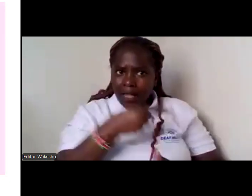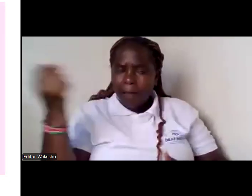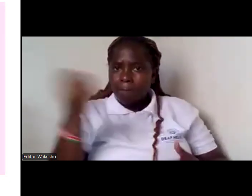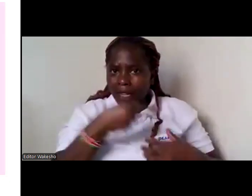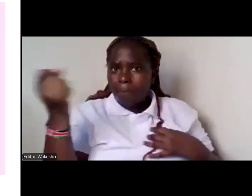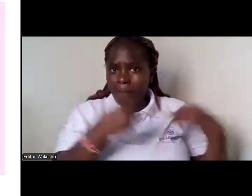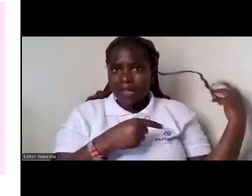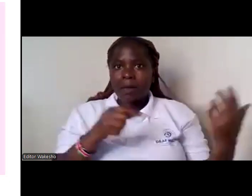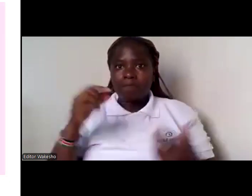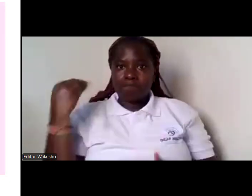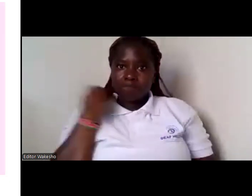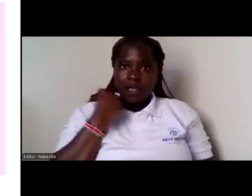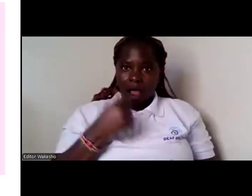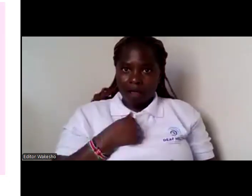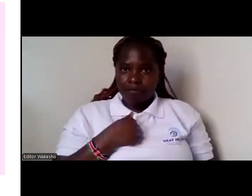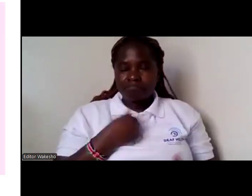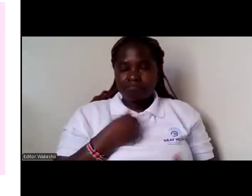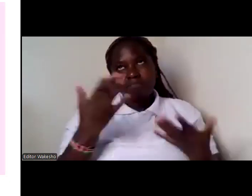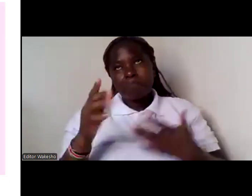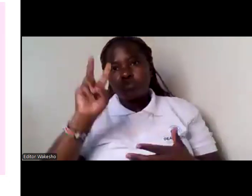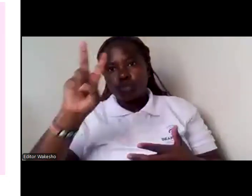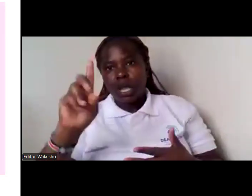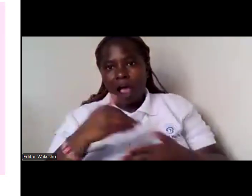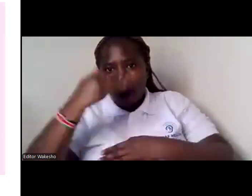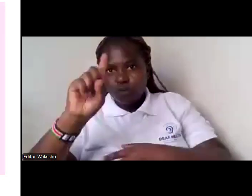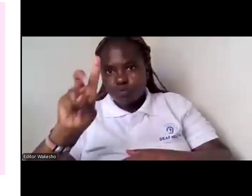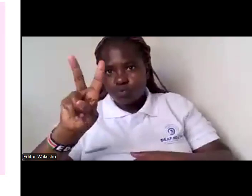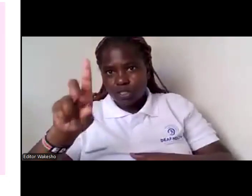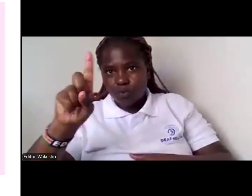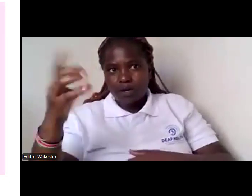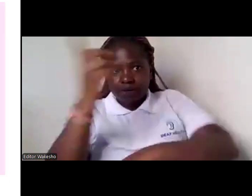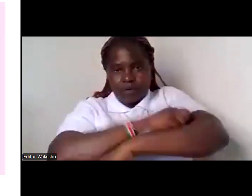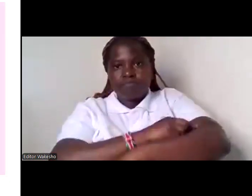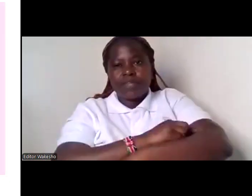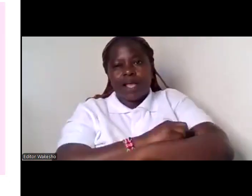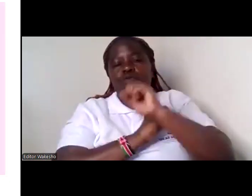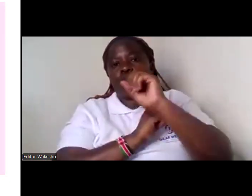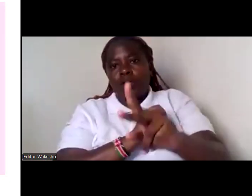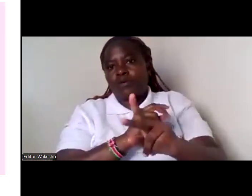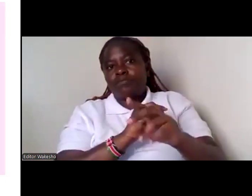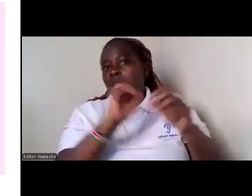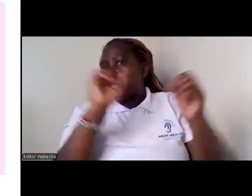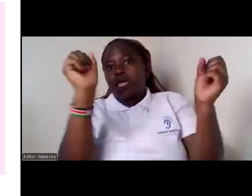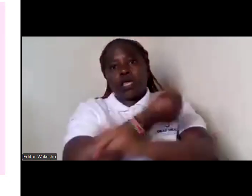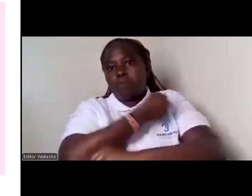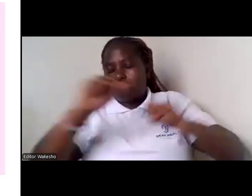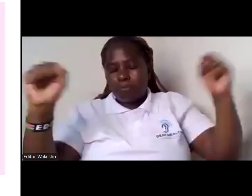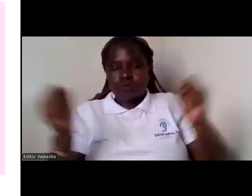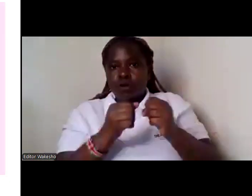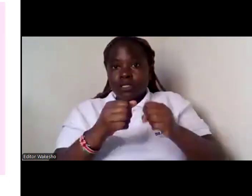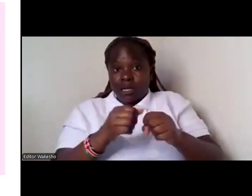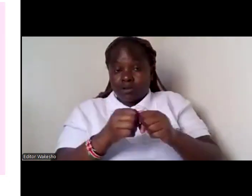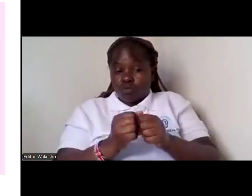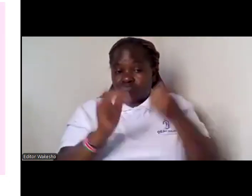month after every 21 days, yes, they would not get pregnant if they had